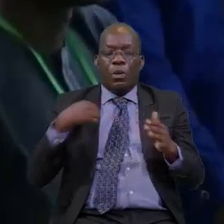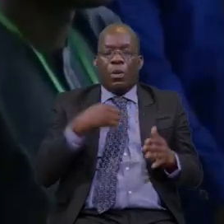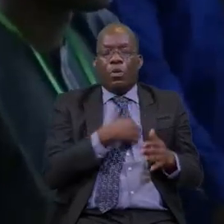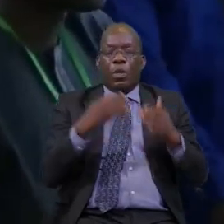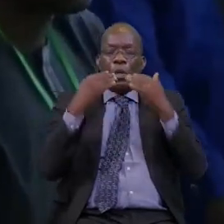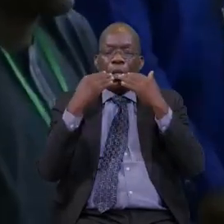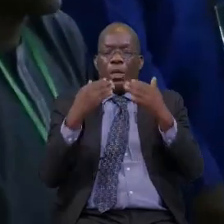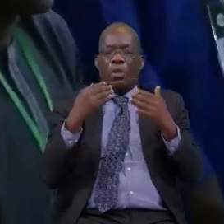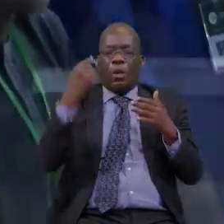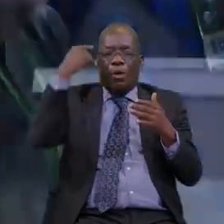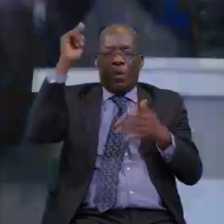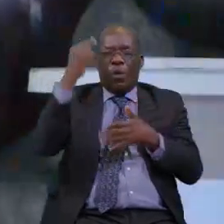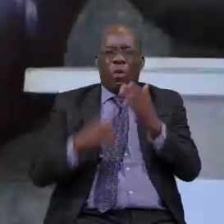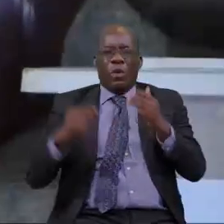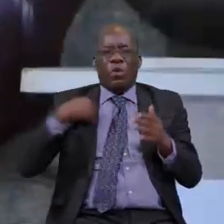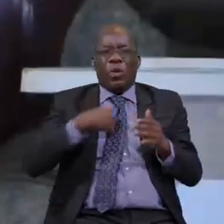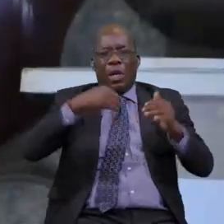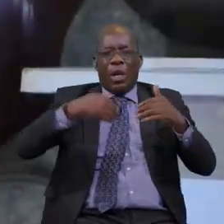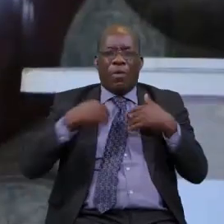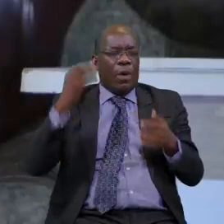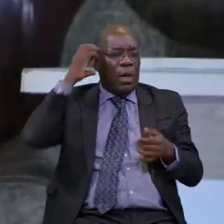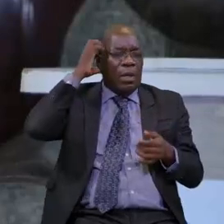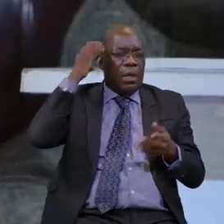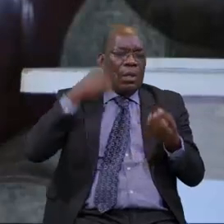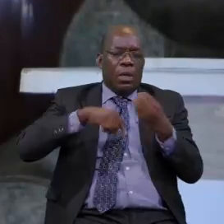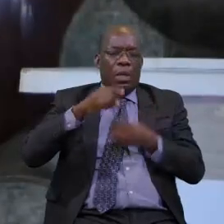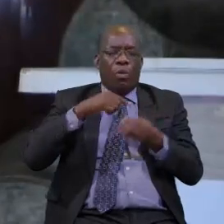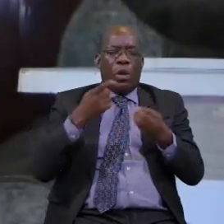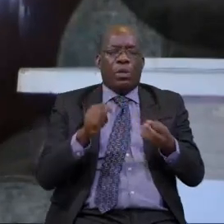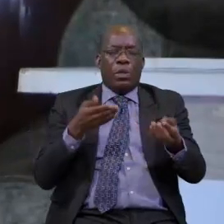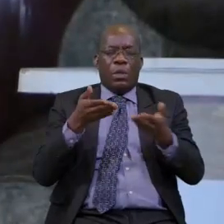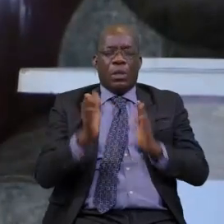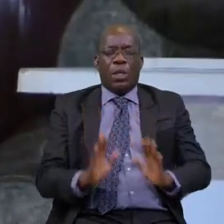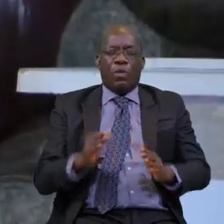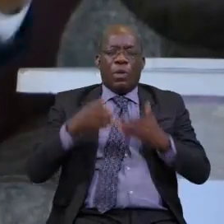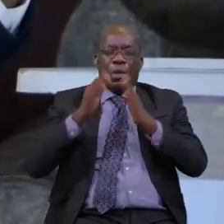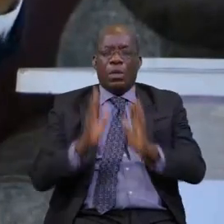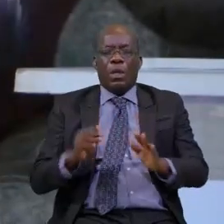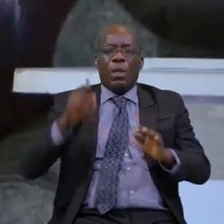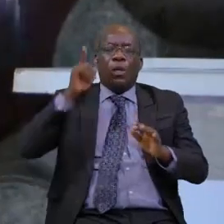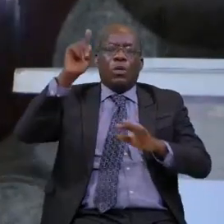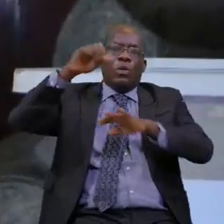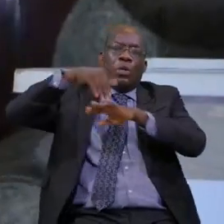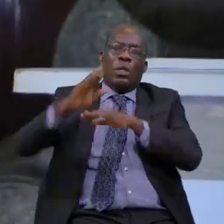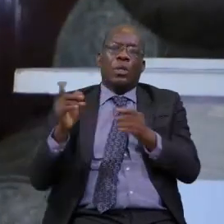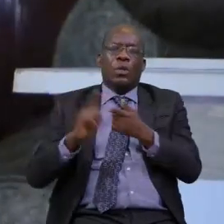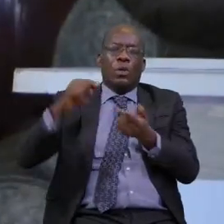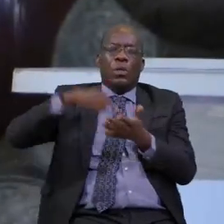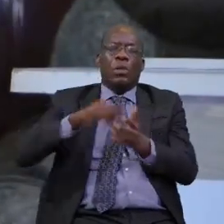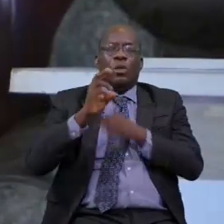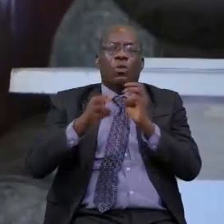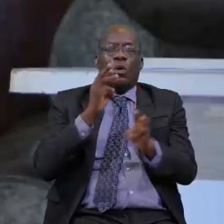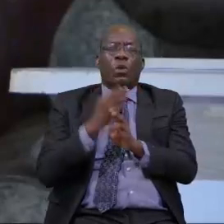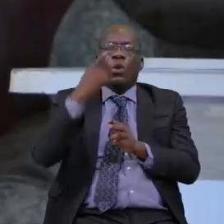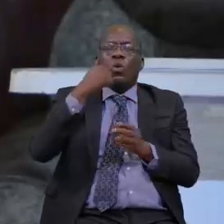we have heard about the servant leader you sent to this world, who became a